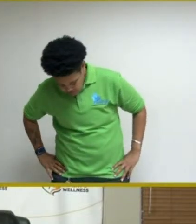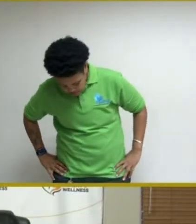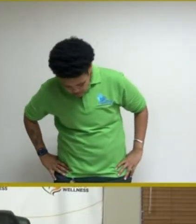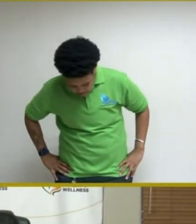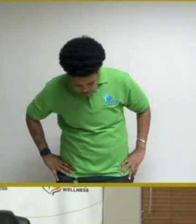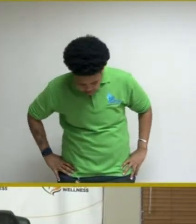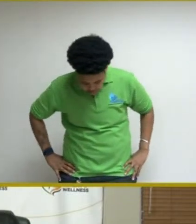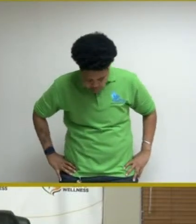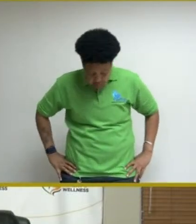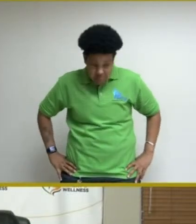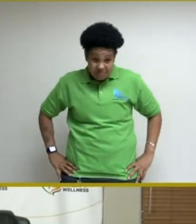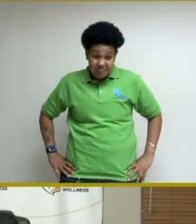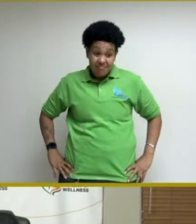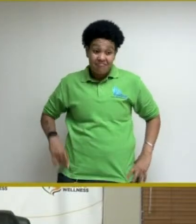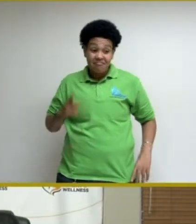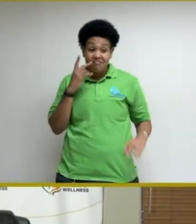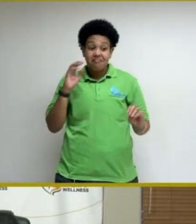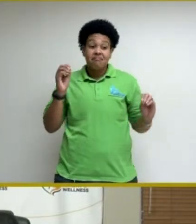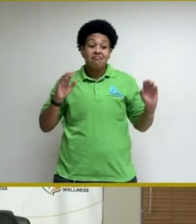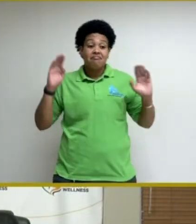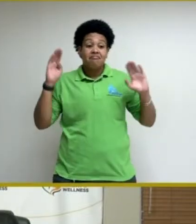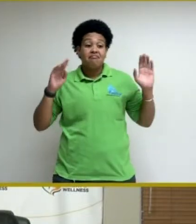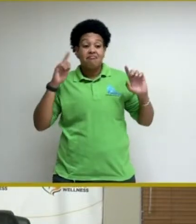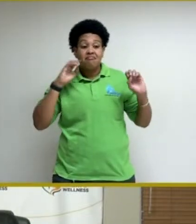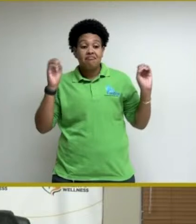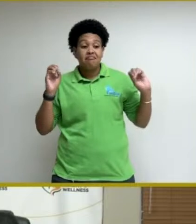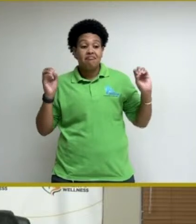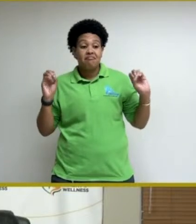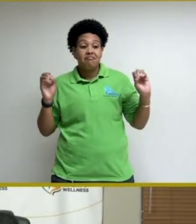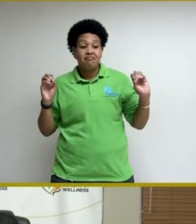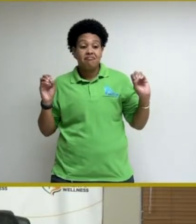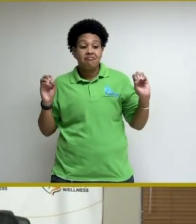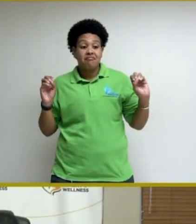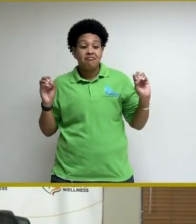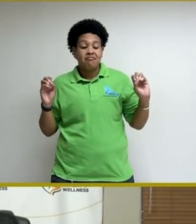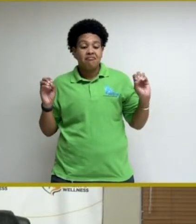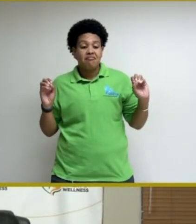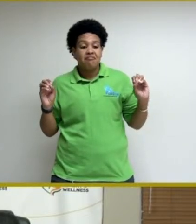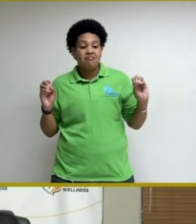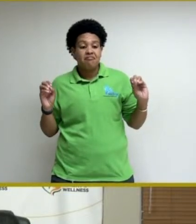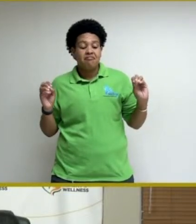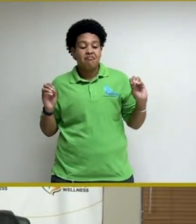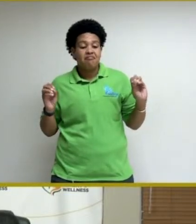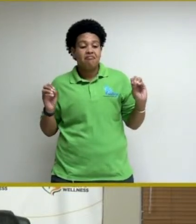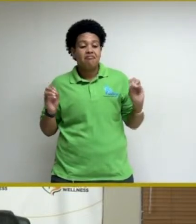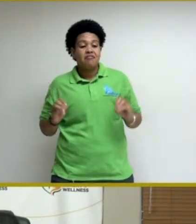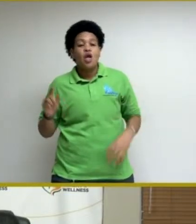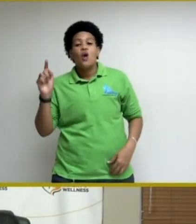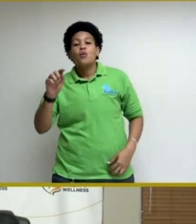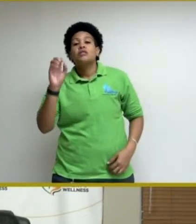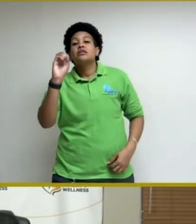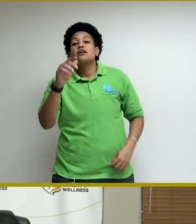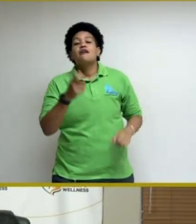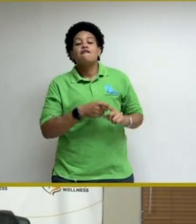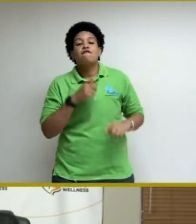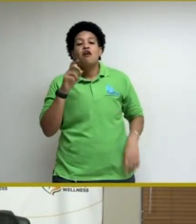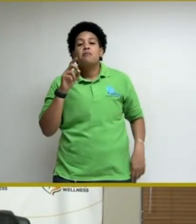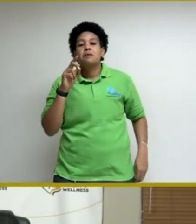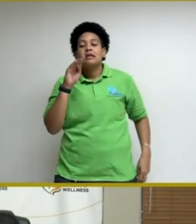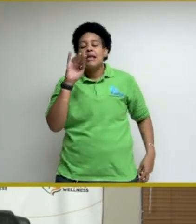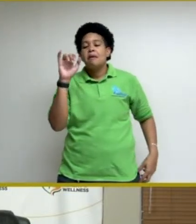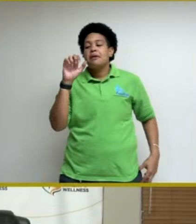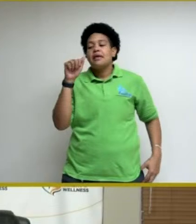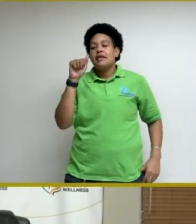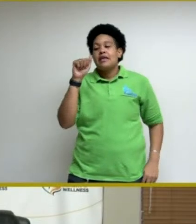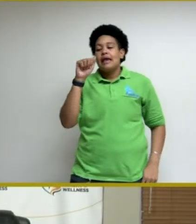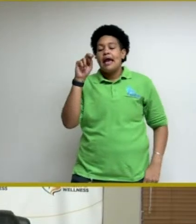I'm not seeing any hands, Minister, but there was a question from Debian Pinacarvi